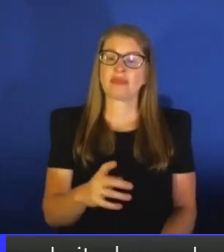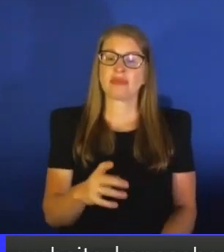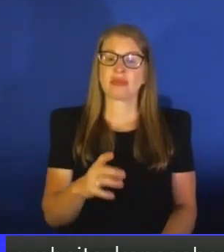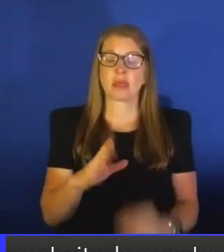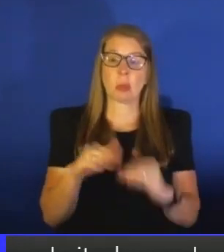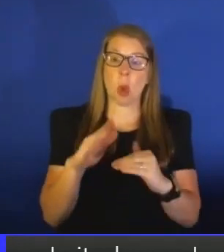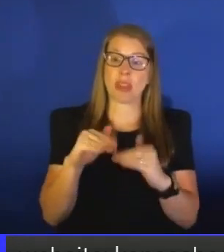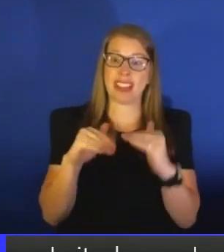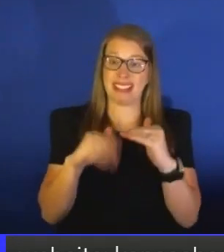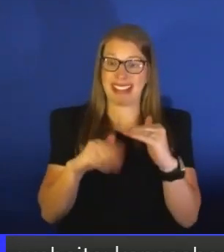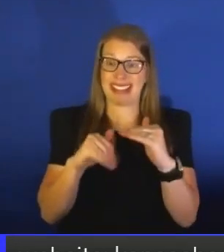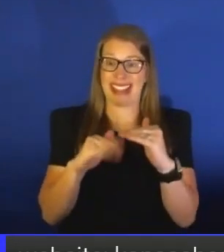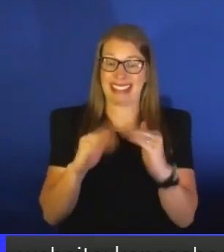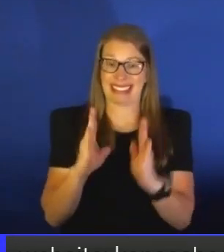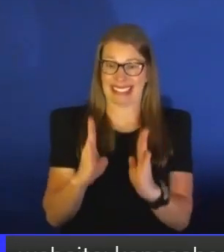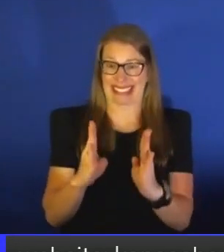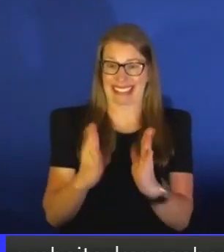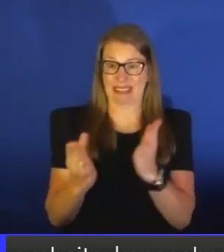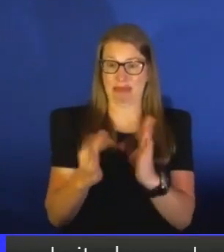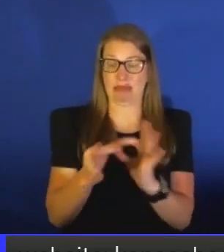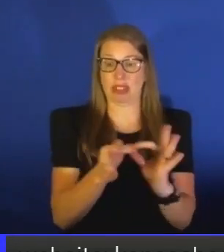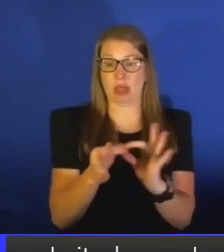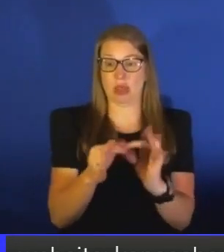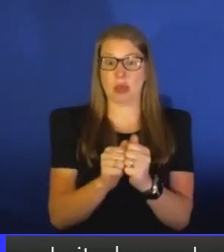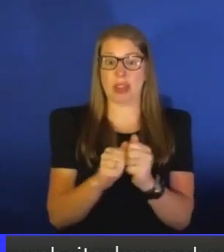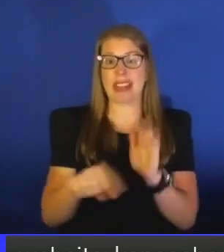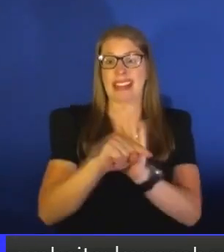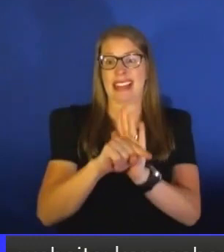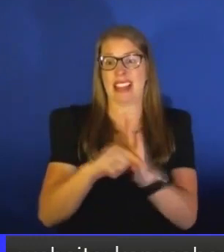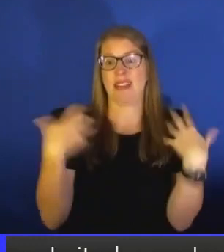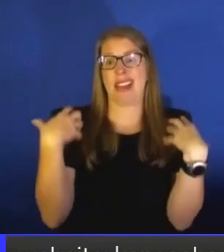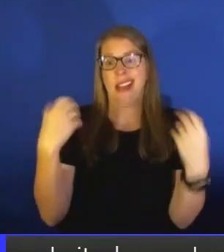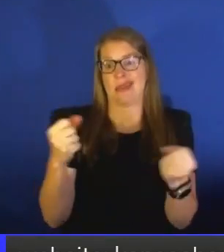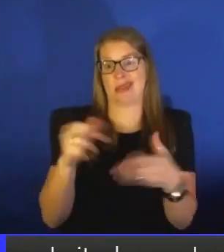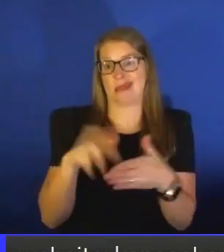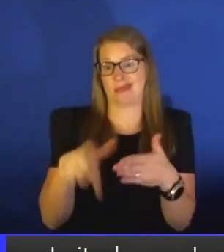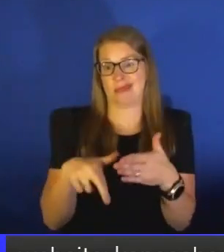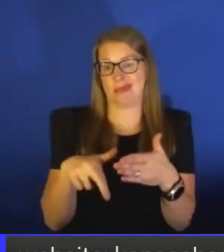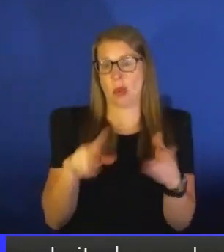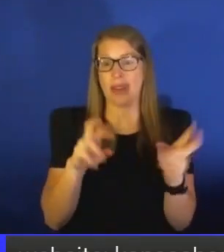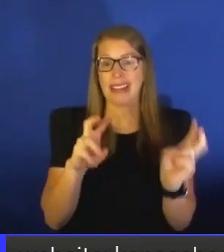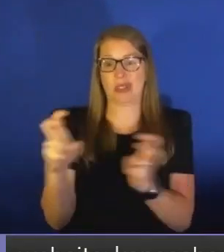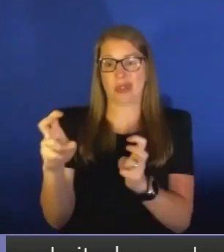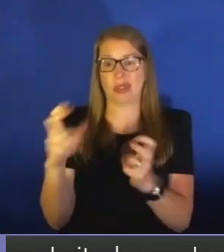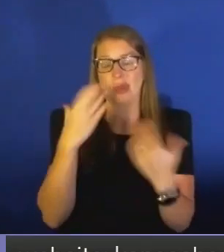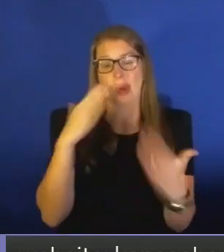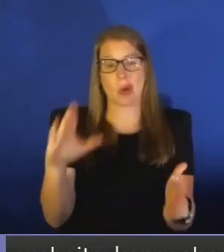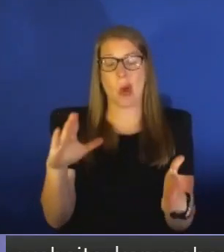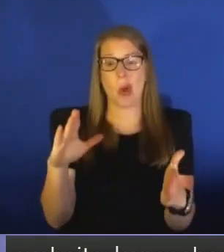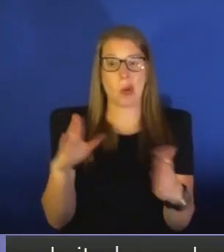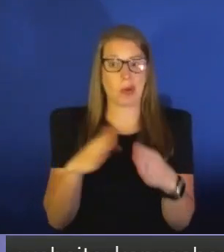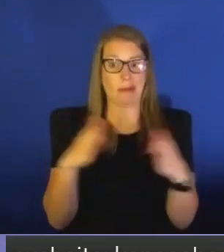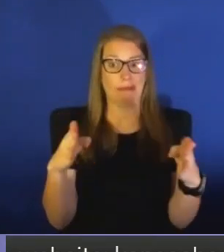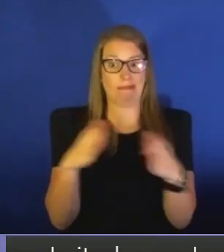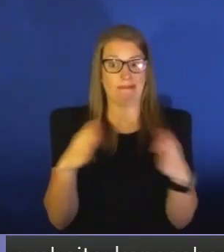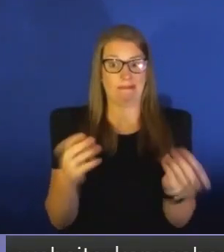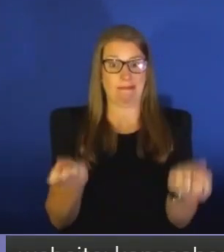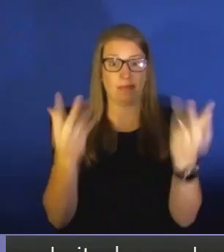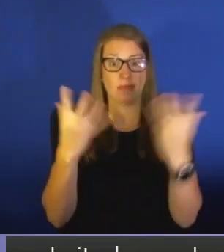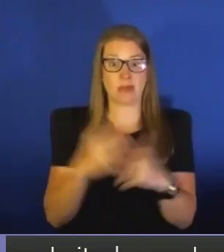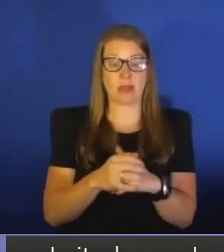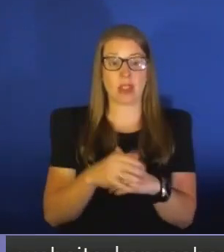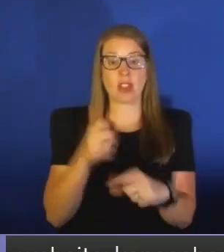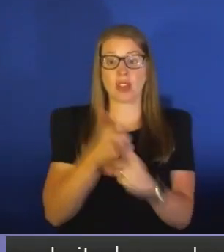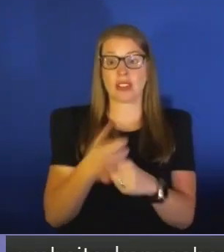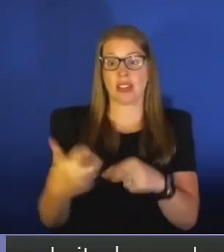than may be associated with negative health consequences. We just don't know how wide that window is. Every time you're on, we always get a bunch of questions.